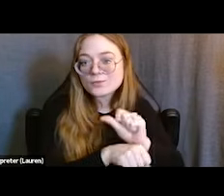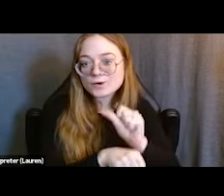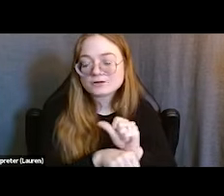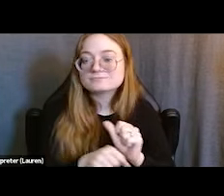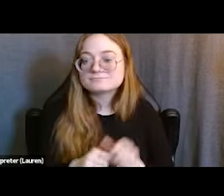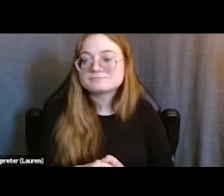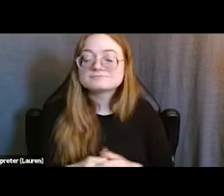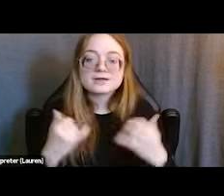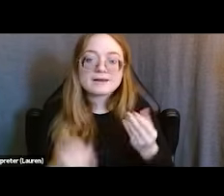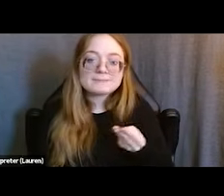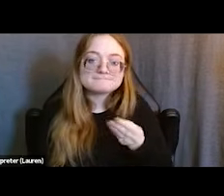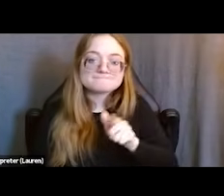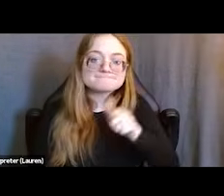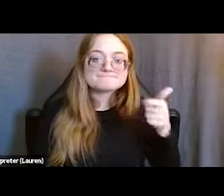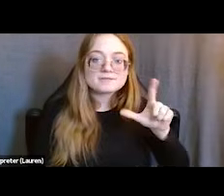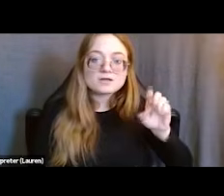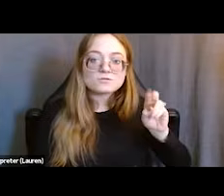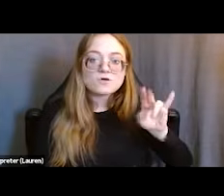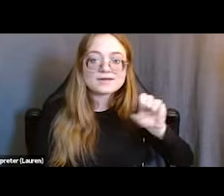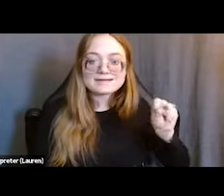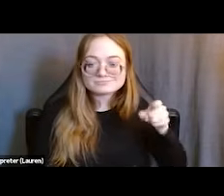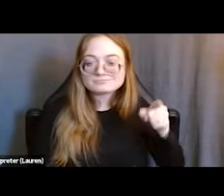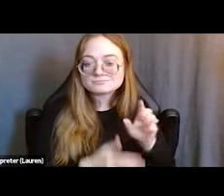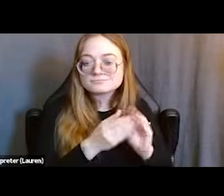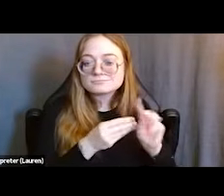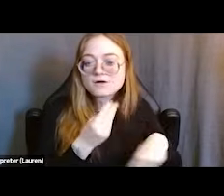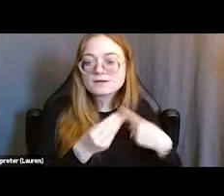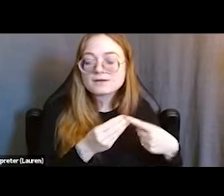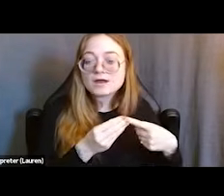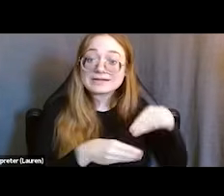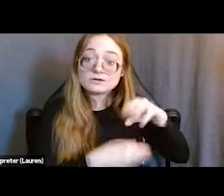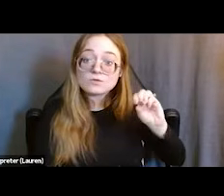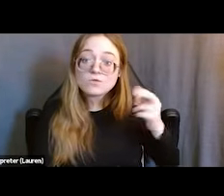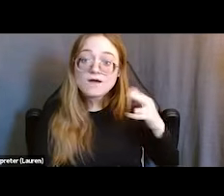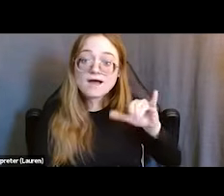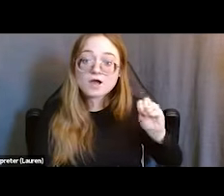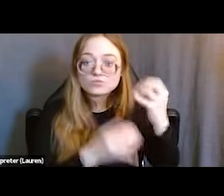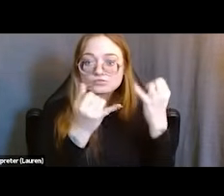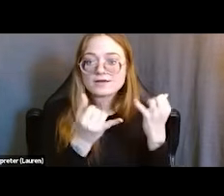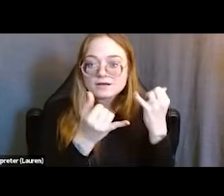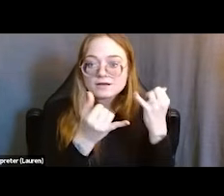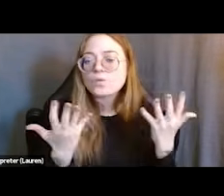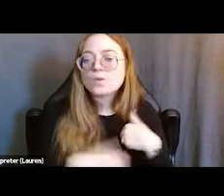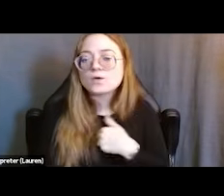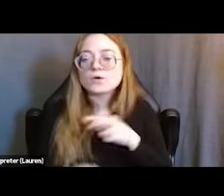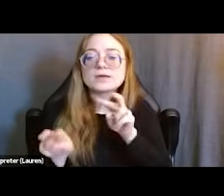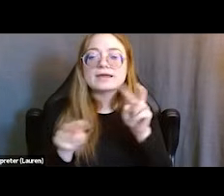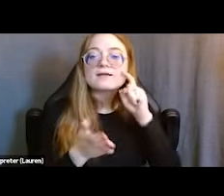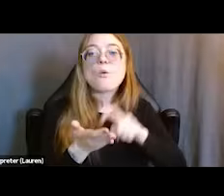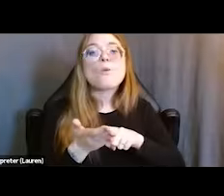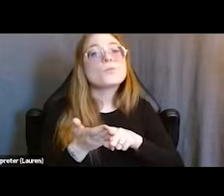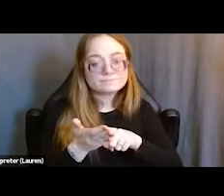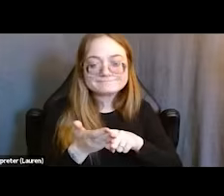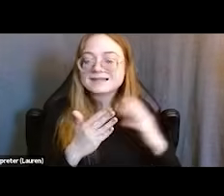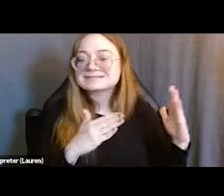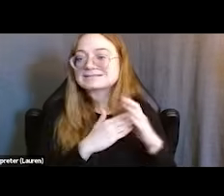to turn it over to Lois now for her to talk about in Ohio right now, what we're seeing as the top reasons